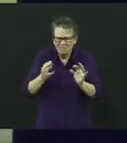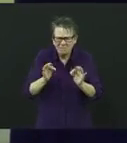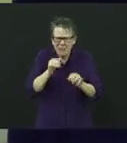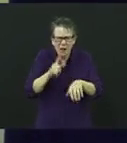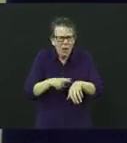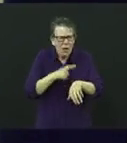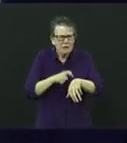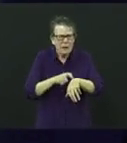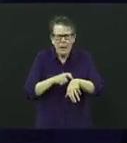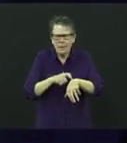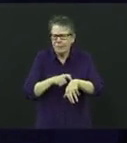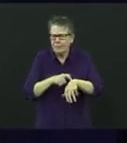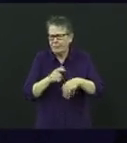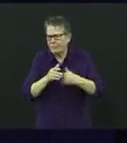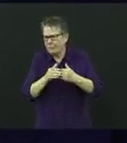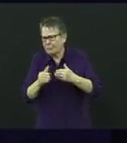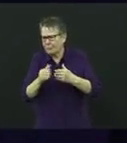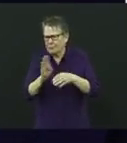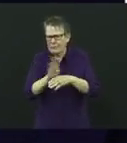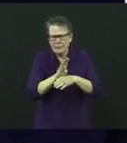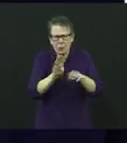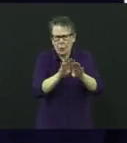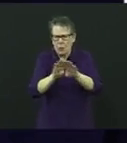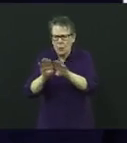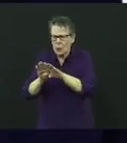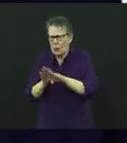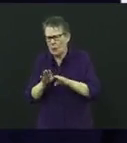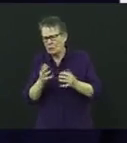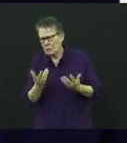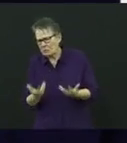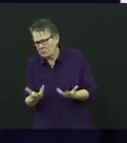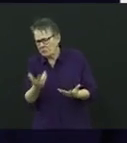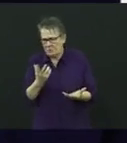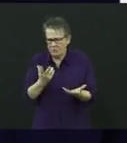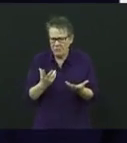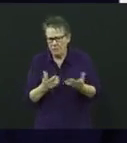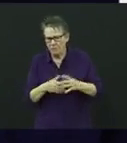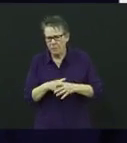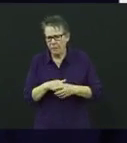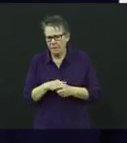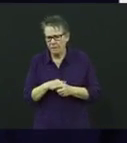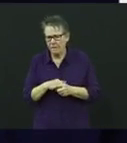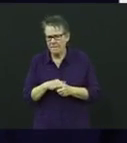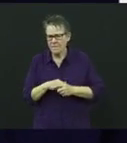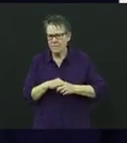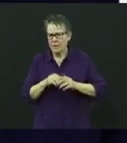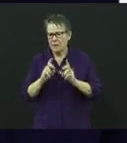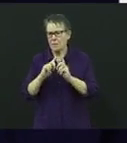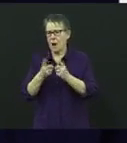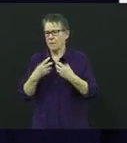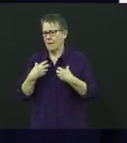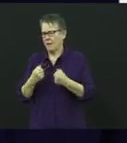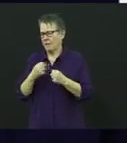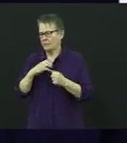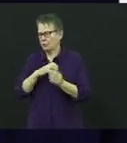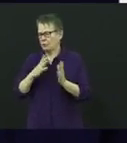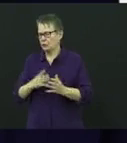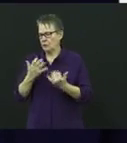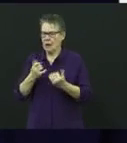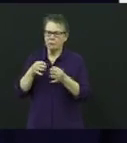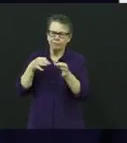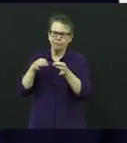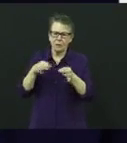getting 92% of all of the test results. The other 8% are from, one is a hospital lab that doesn't have